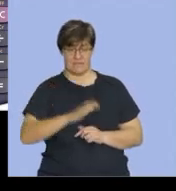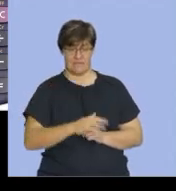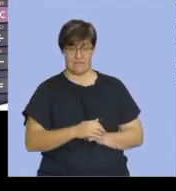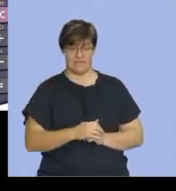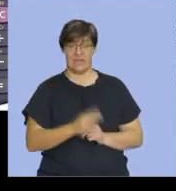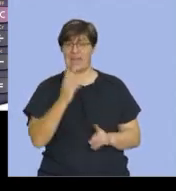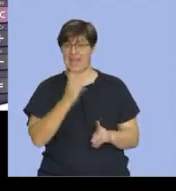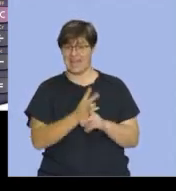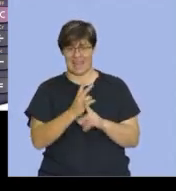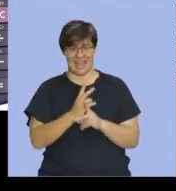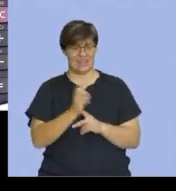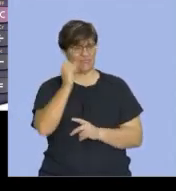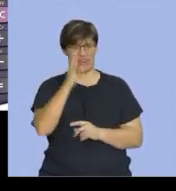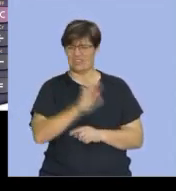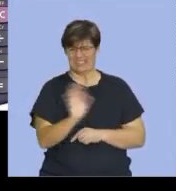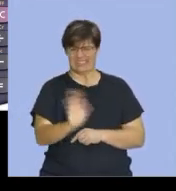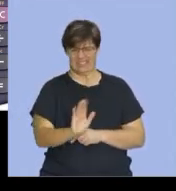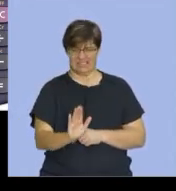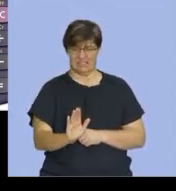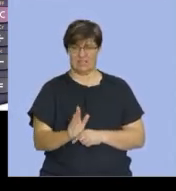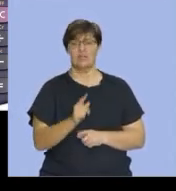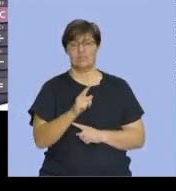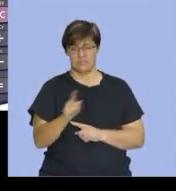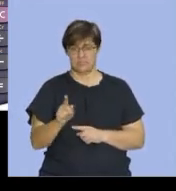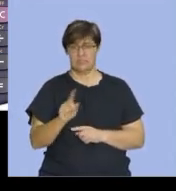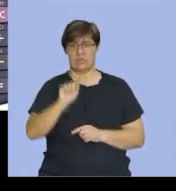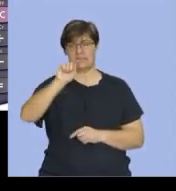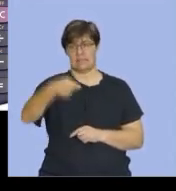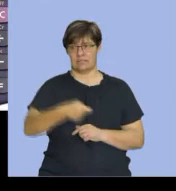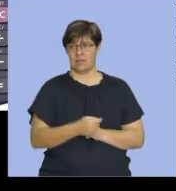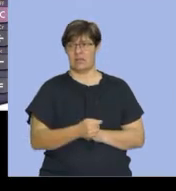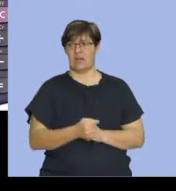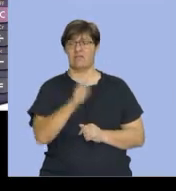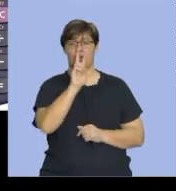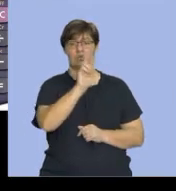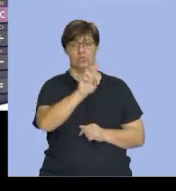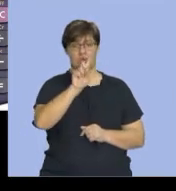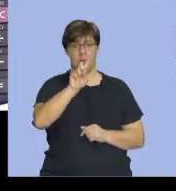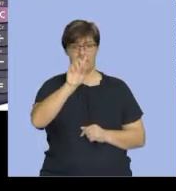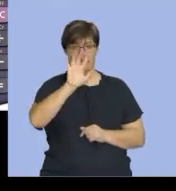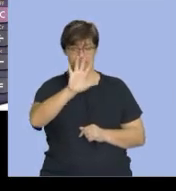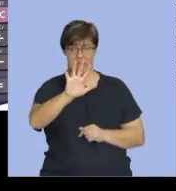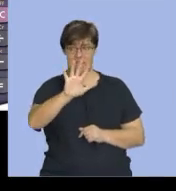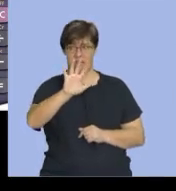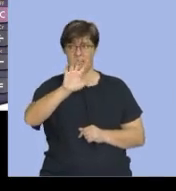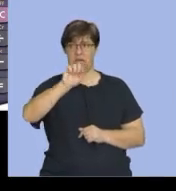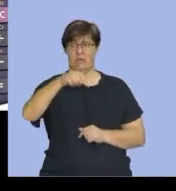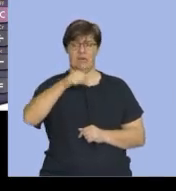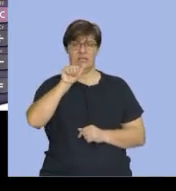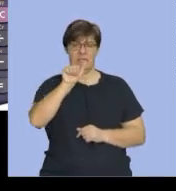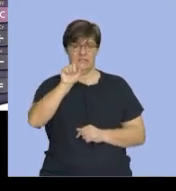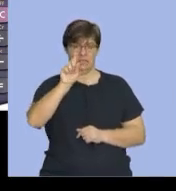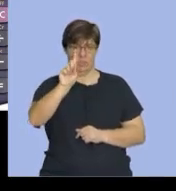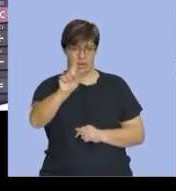102.85. Again, can't use fractions, make sure it's a decimal, so we have